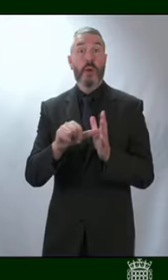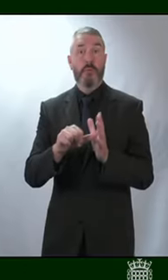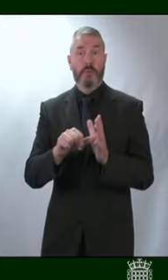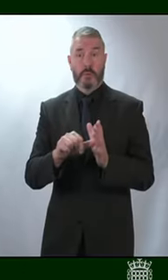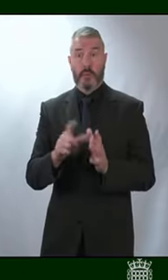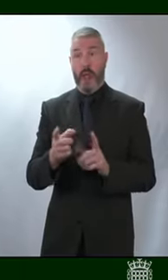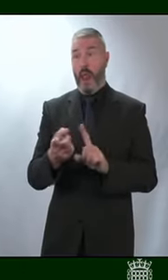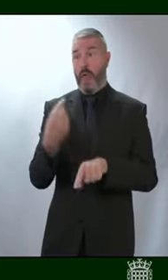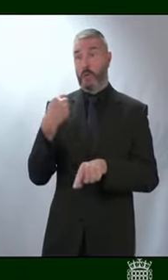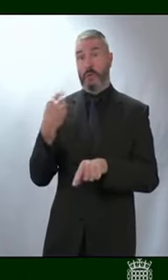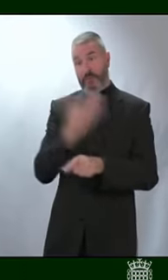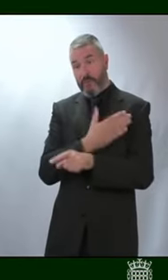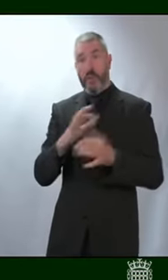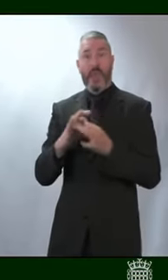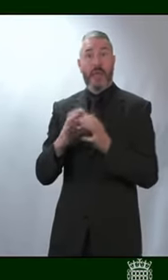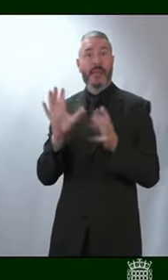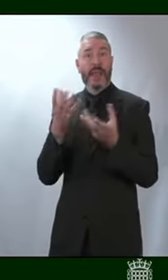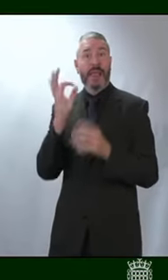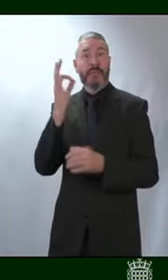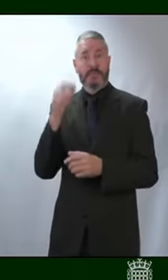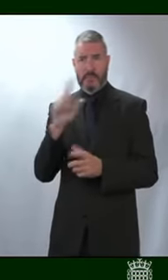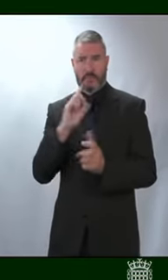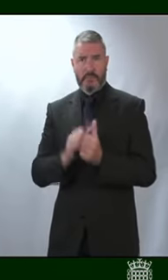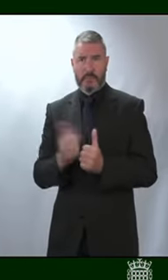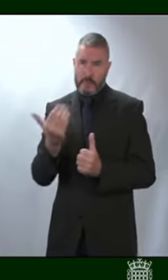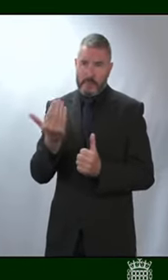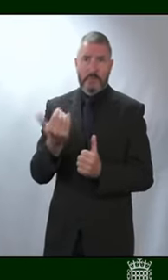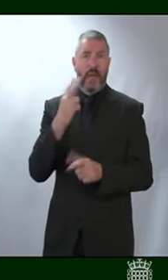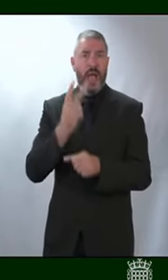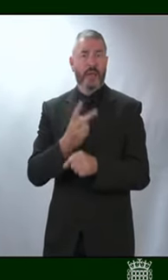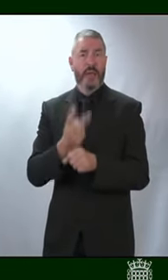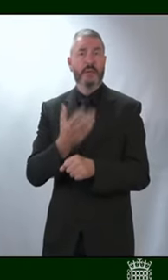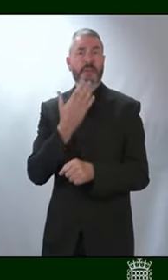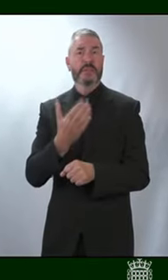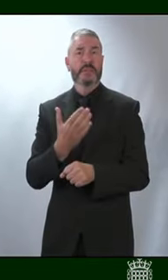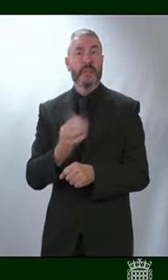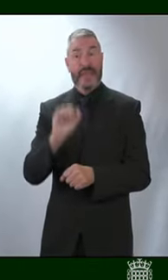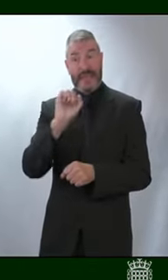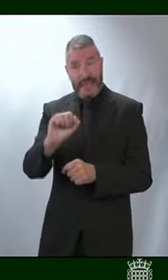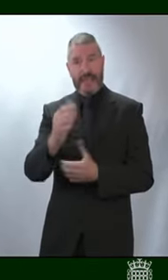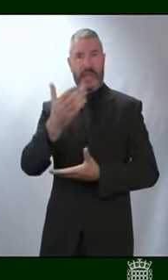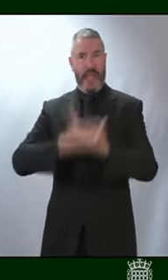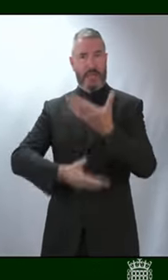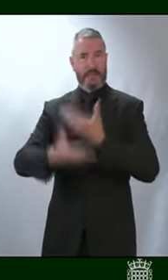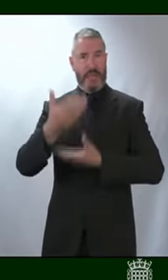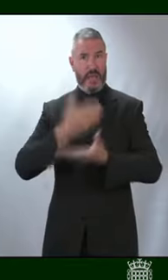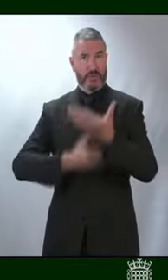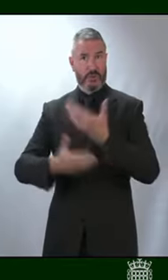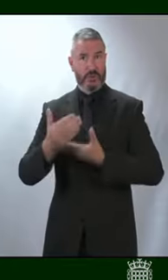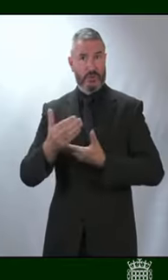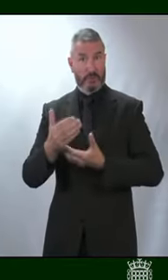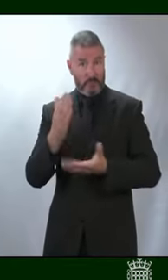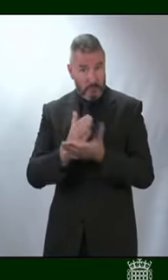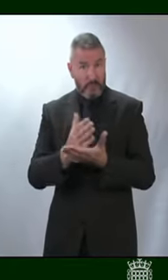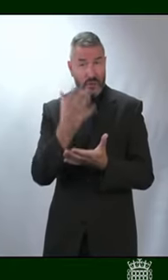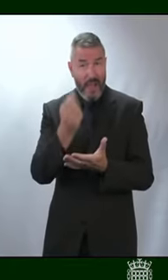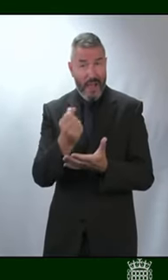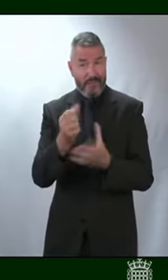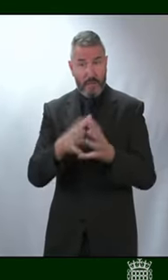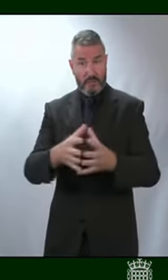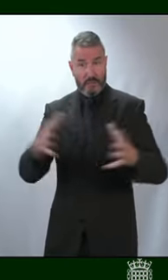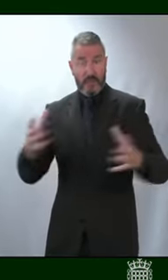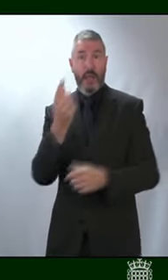week ago before the liaison committee. Mr. Speaker, is the explanation from the Prime Minister that we haven't got enough